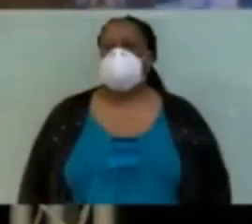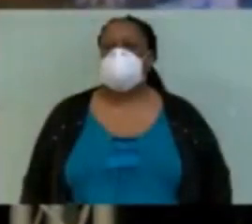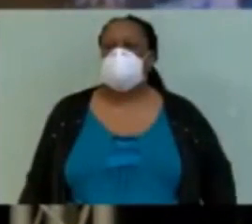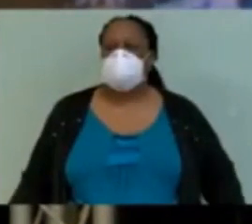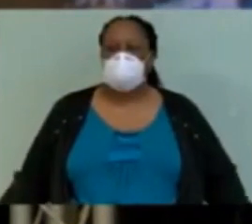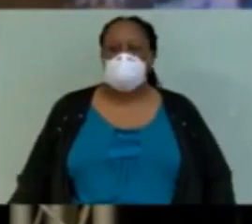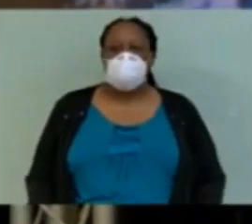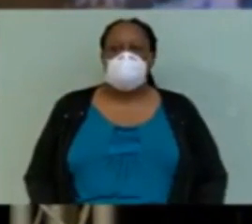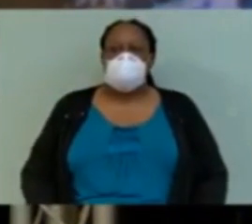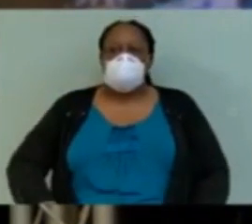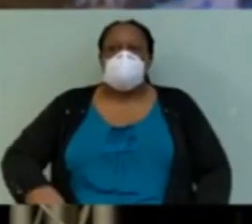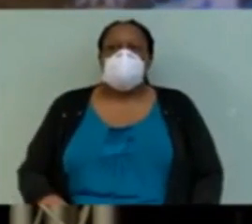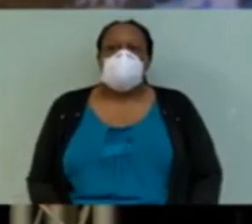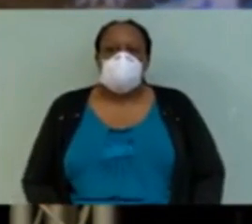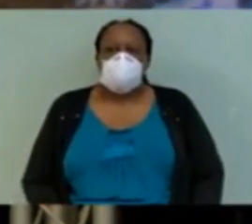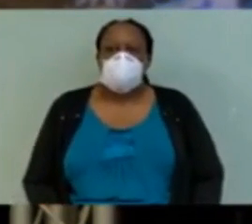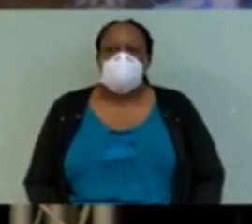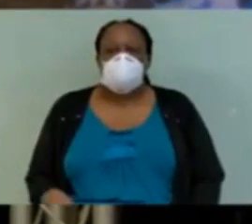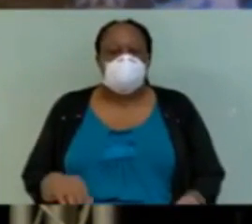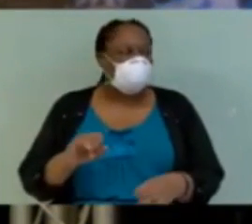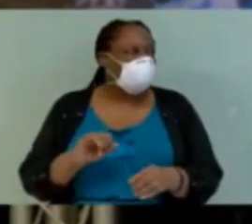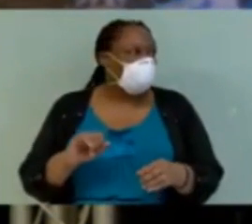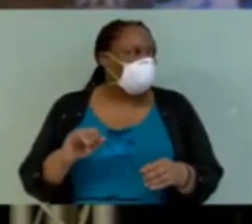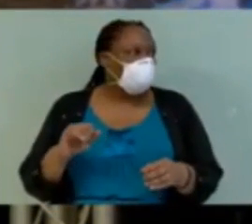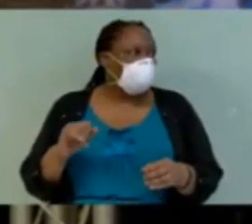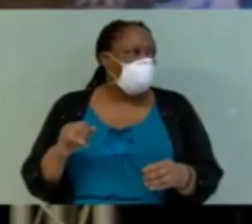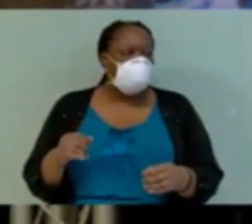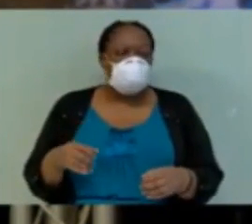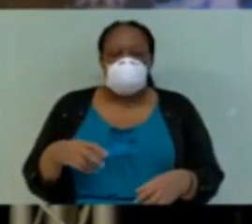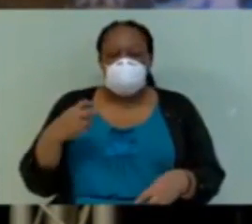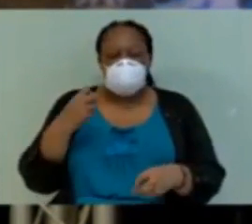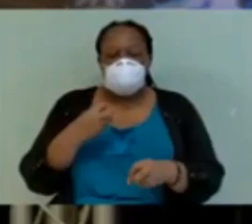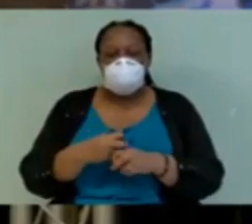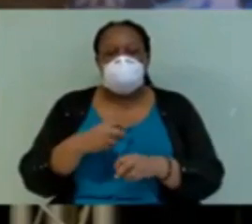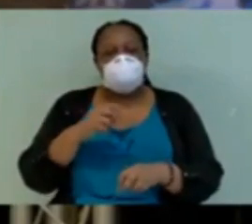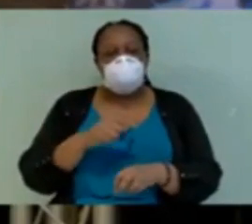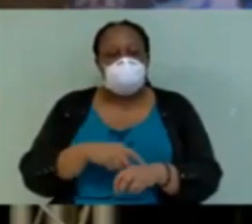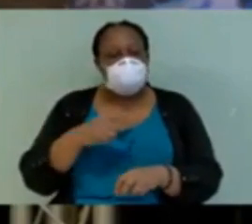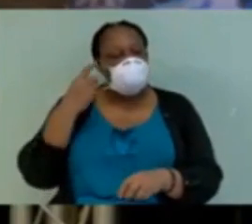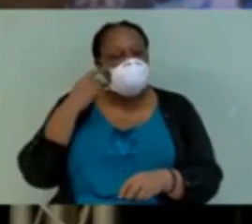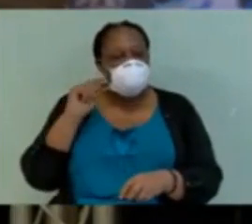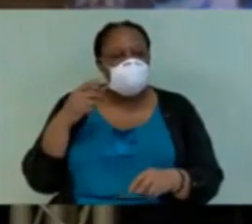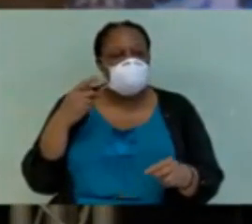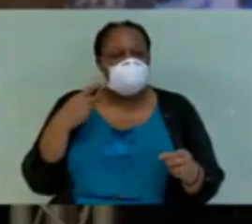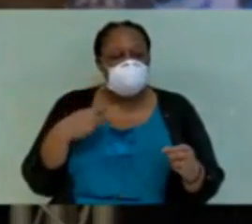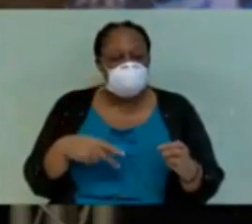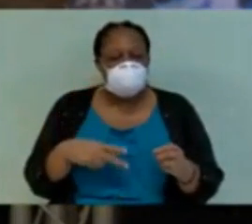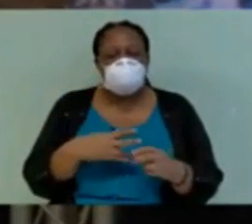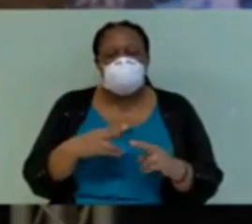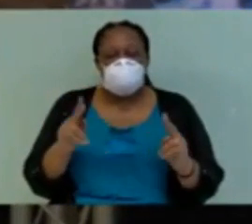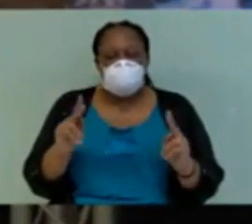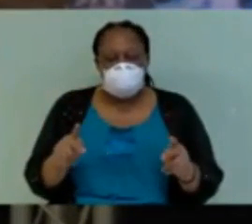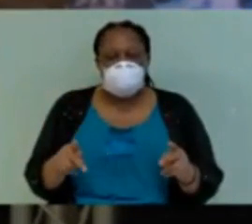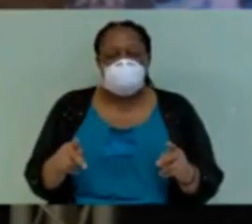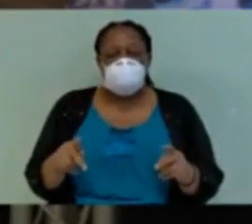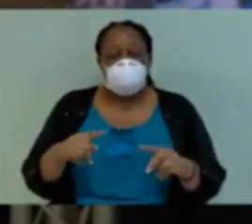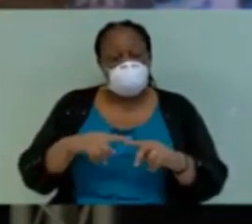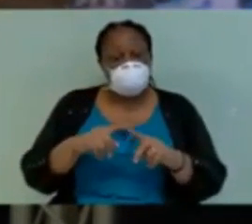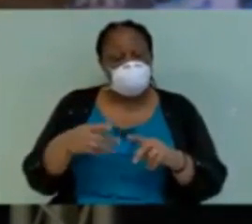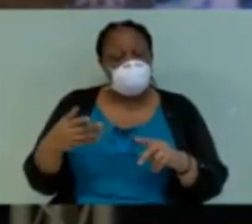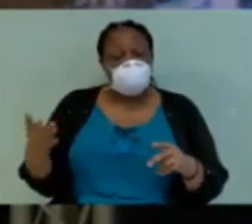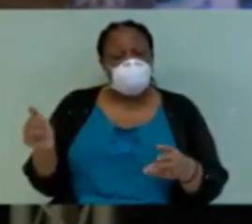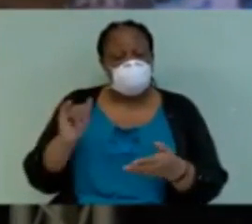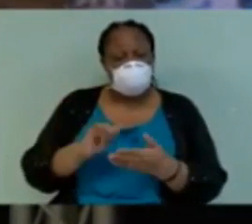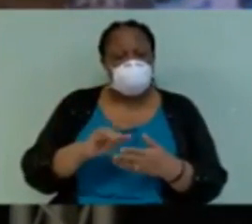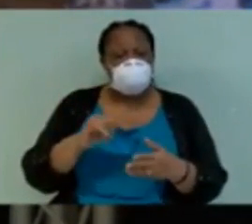to supply electricity. You are an essential part of Skelec. You are an essential part